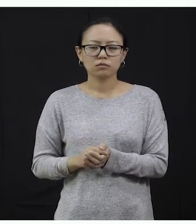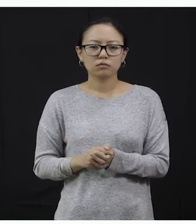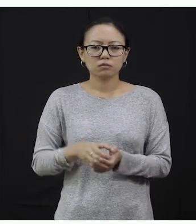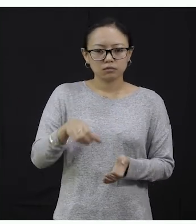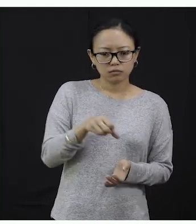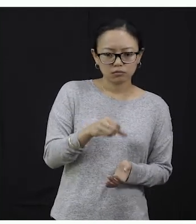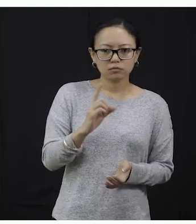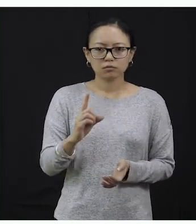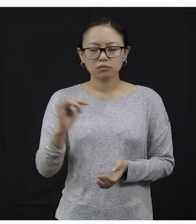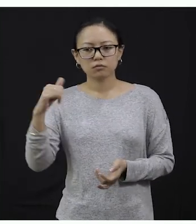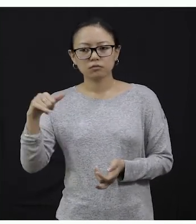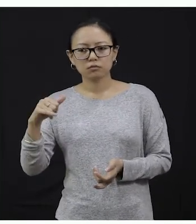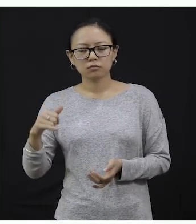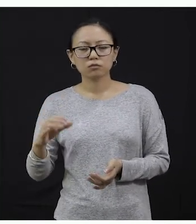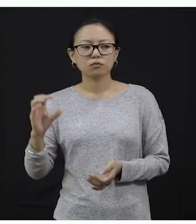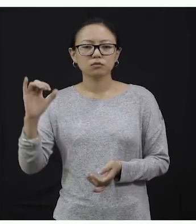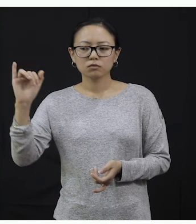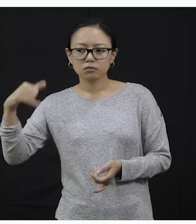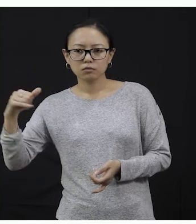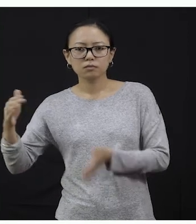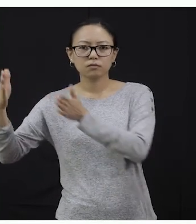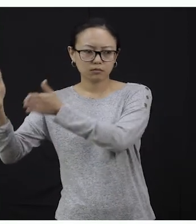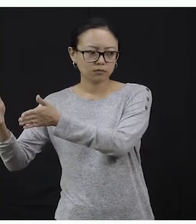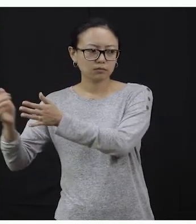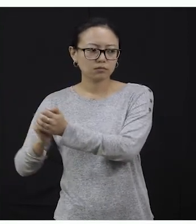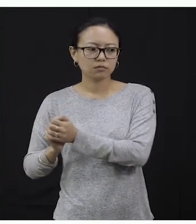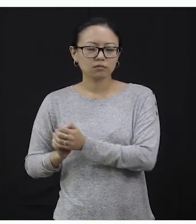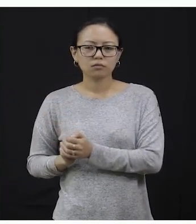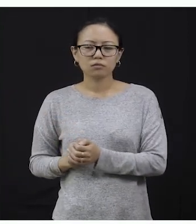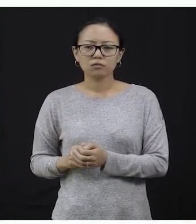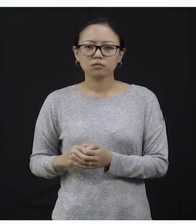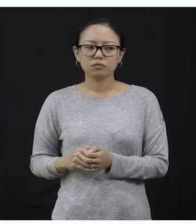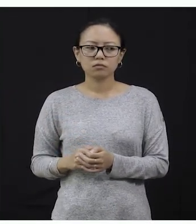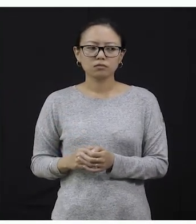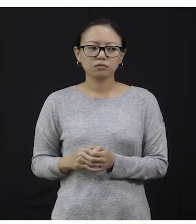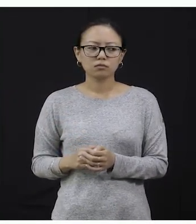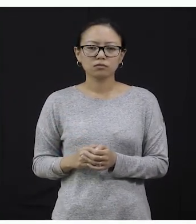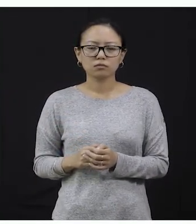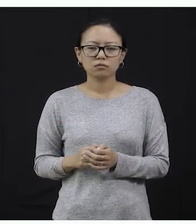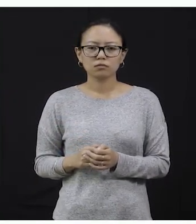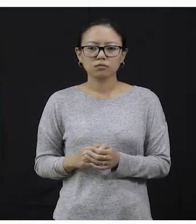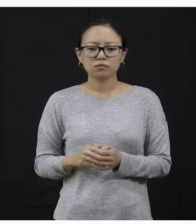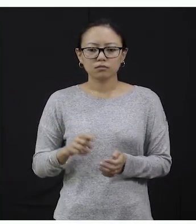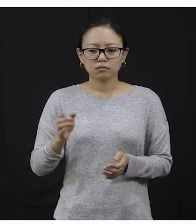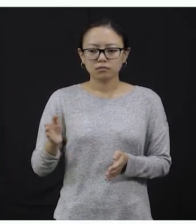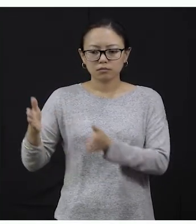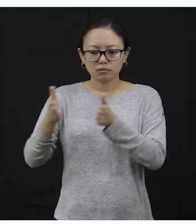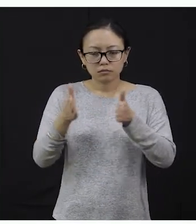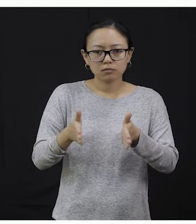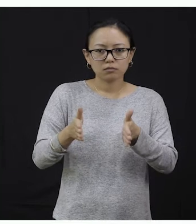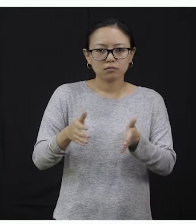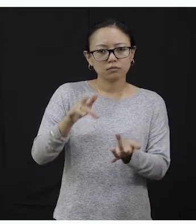6 into 1 is 6. Now the next number is tens place. So